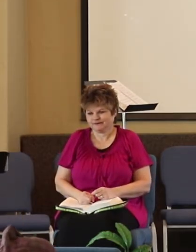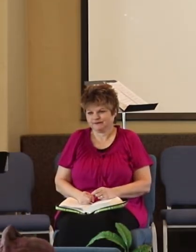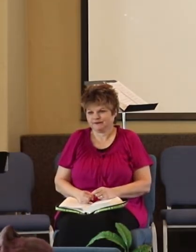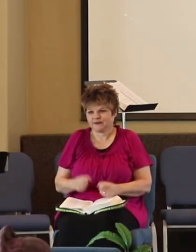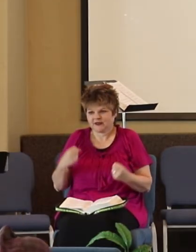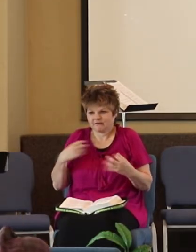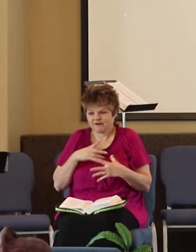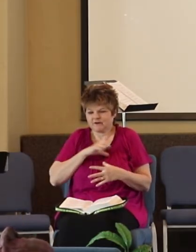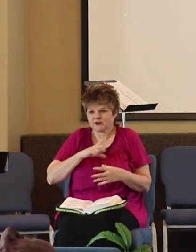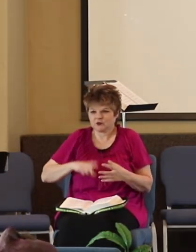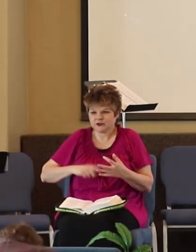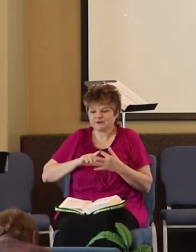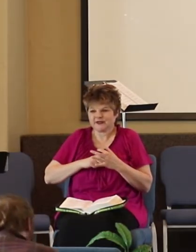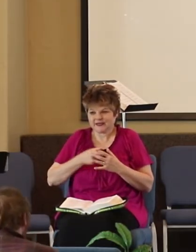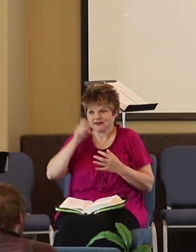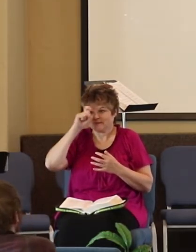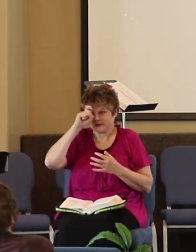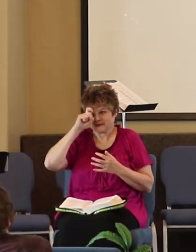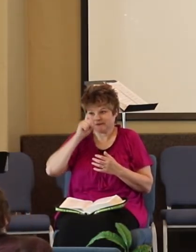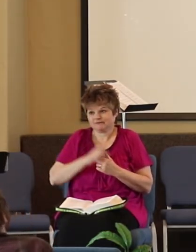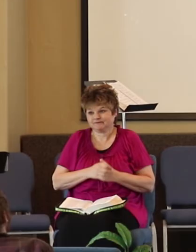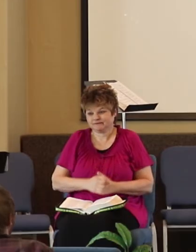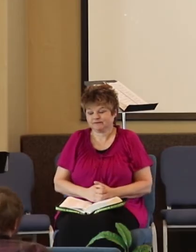The fear of the Lord is the beginning of wisdom.